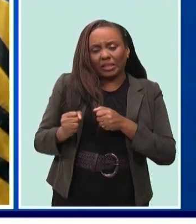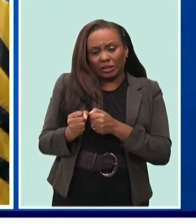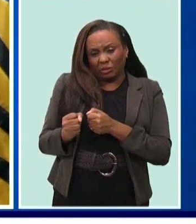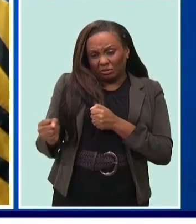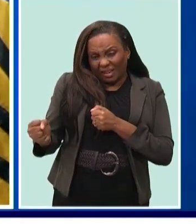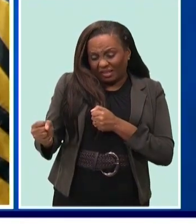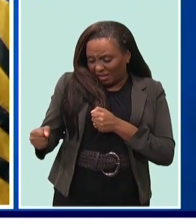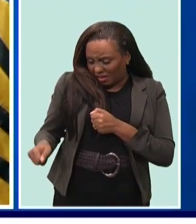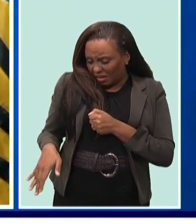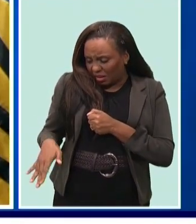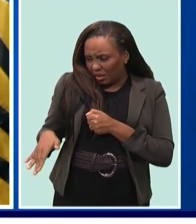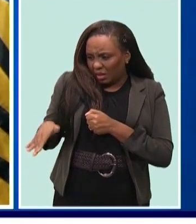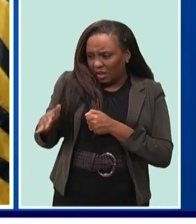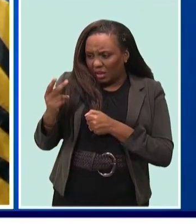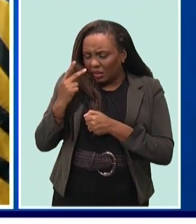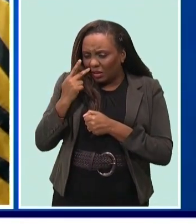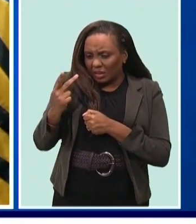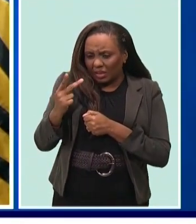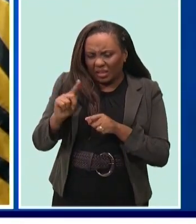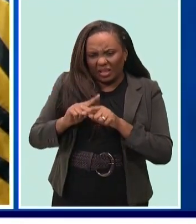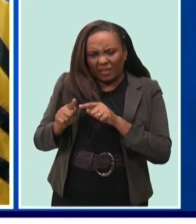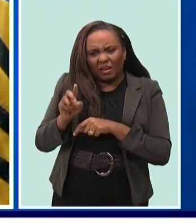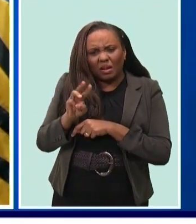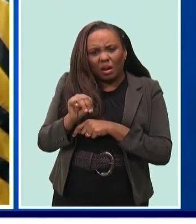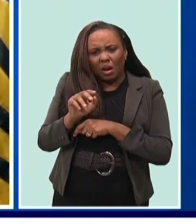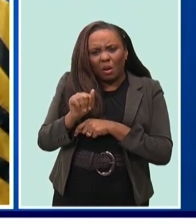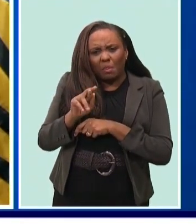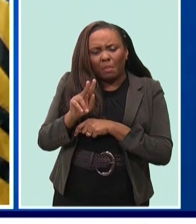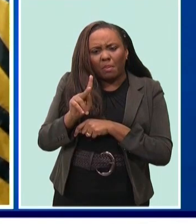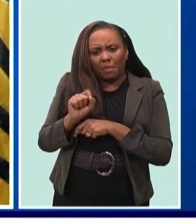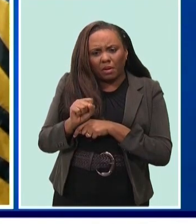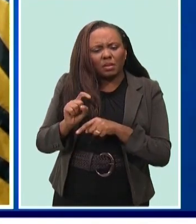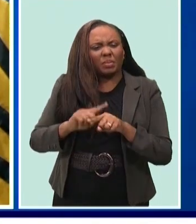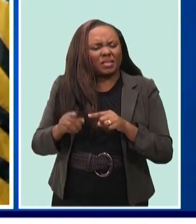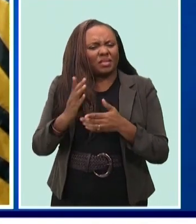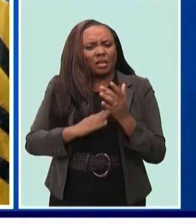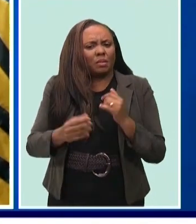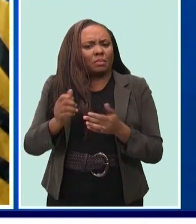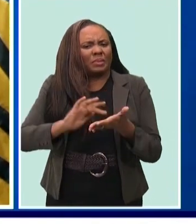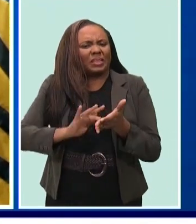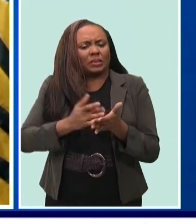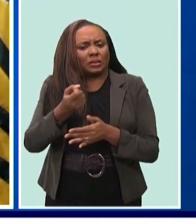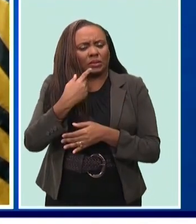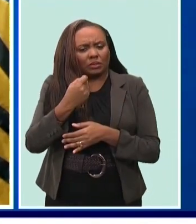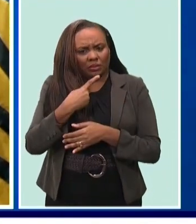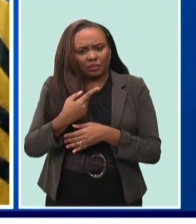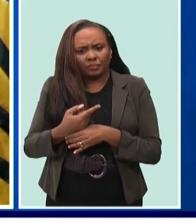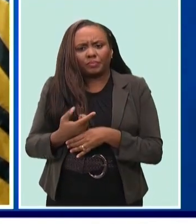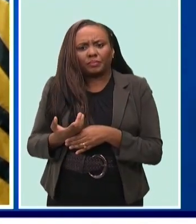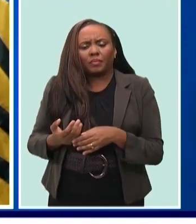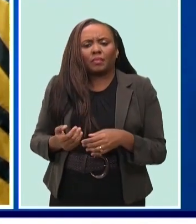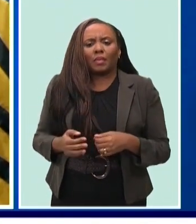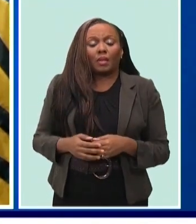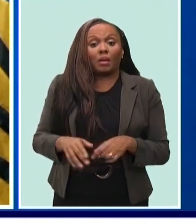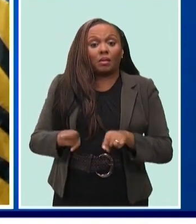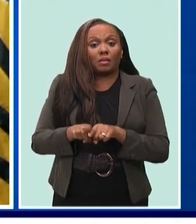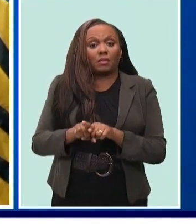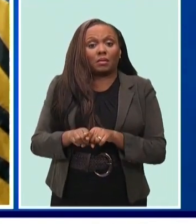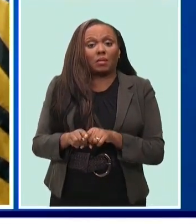develops too rapidly. You can naturally get stretch marks, but steroids cause that to happen more often and increase hair